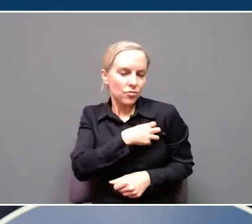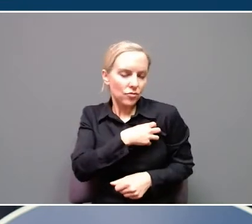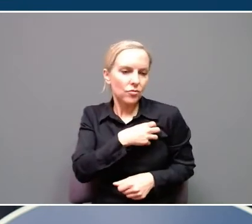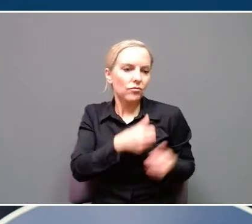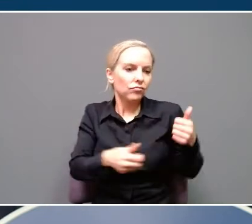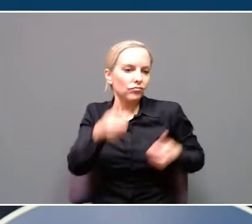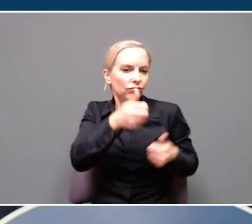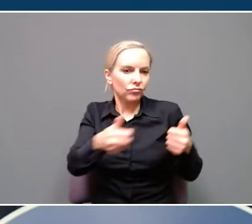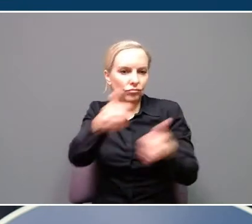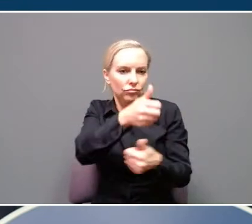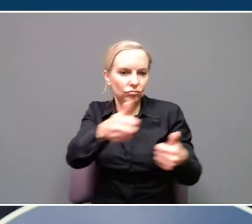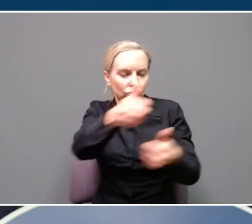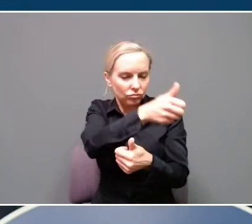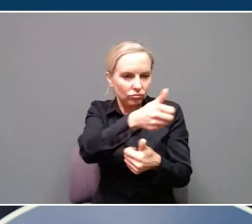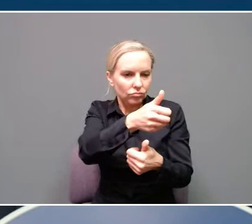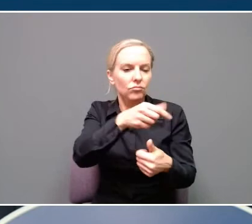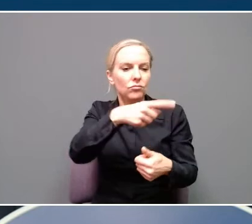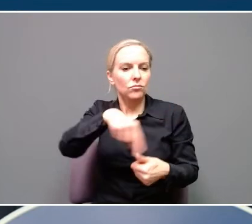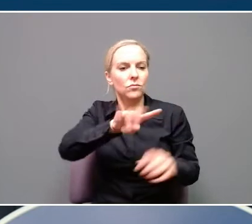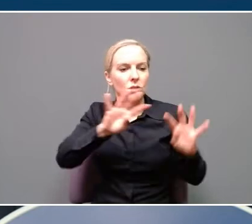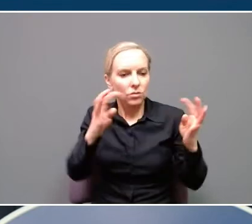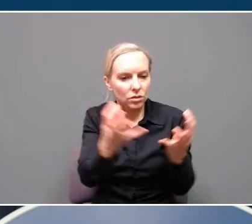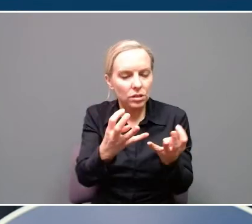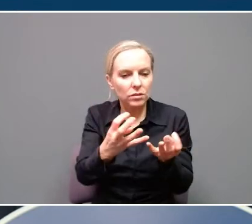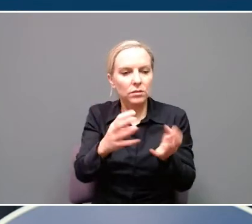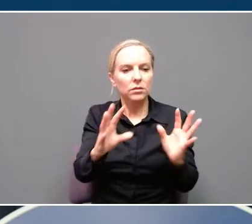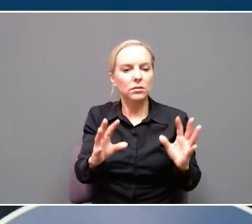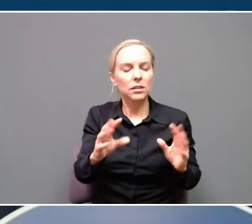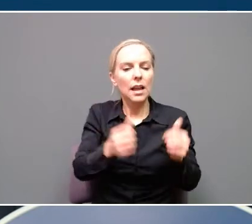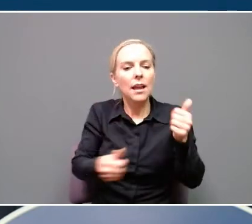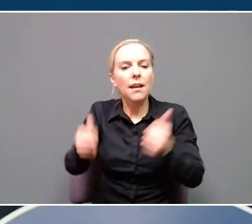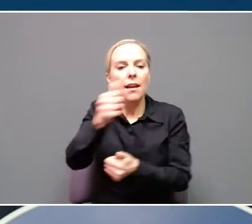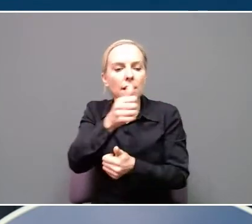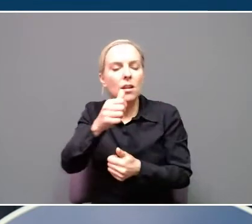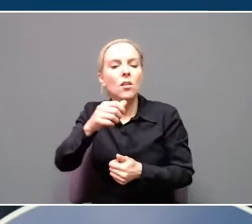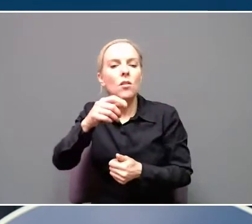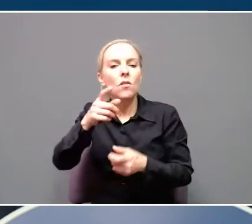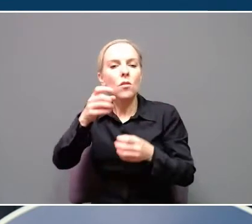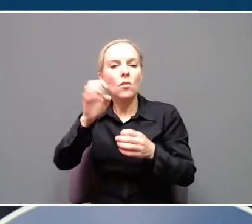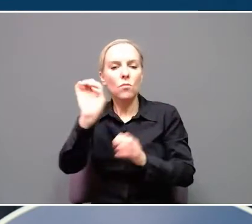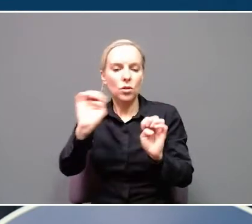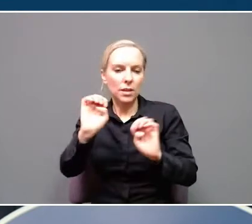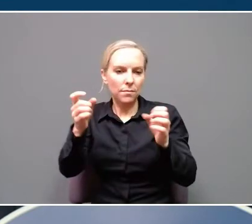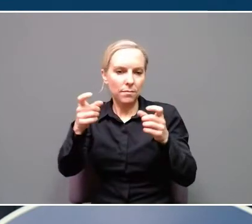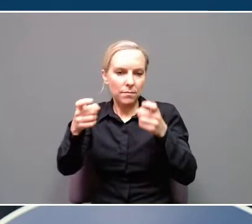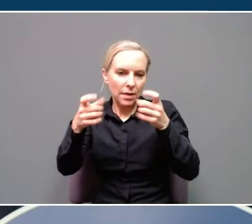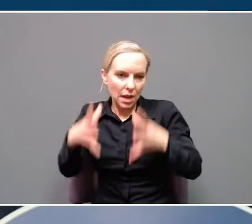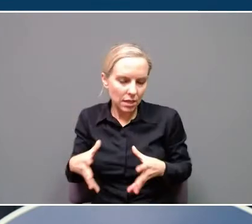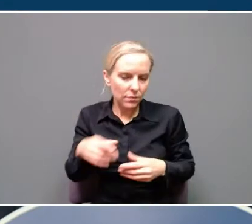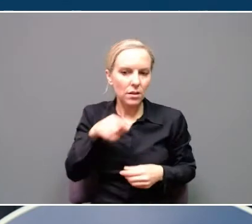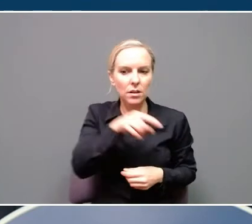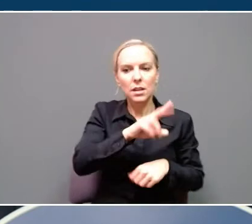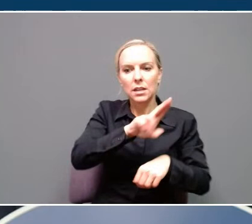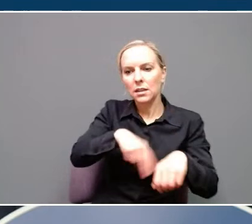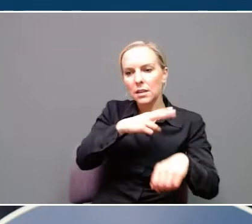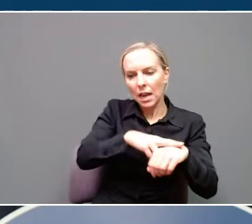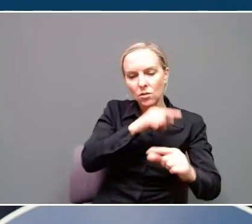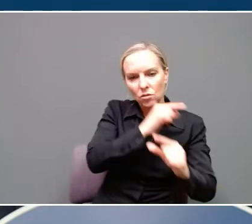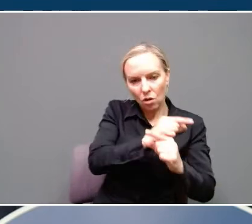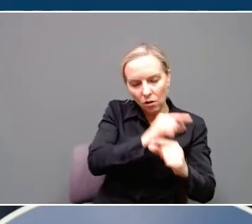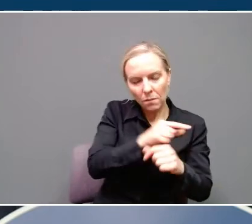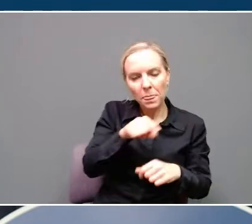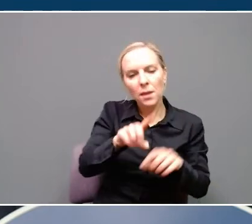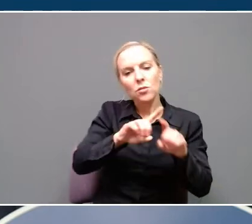commissioners. We had the head of emergency management, Colonel Slinker, National Guard, Department of Water